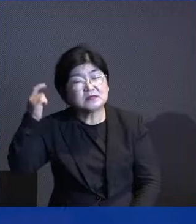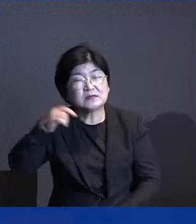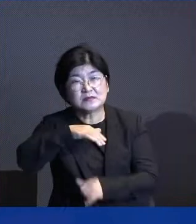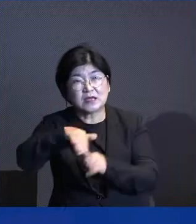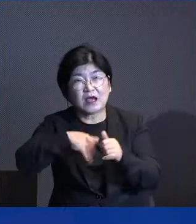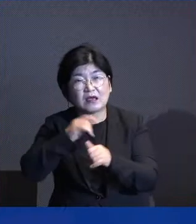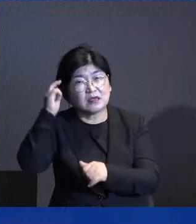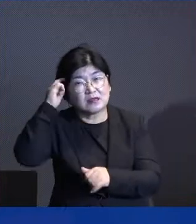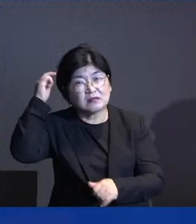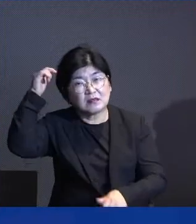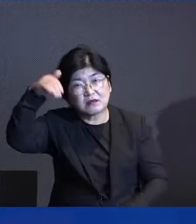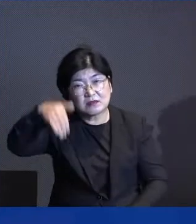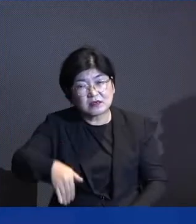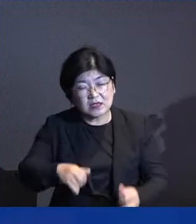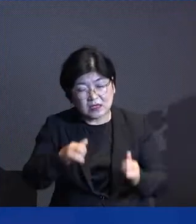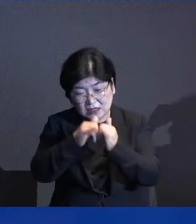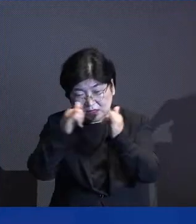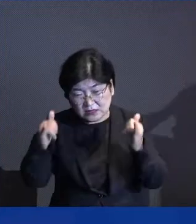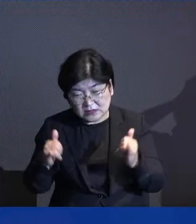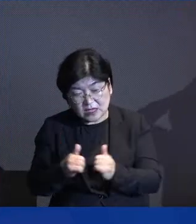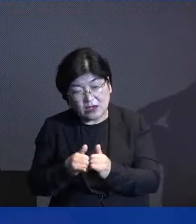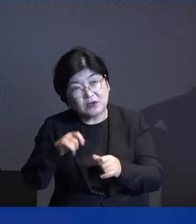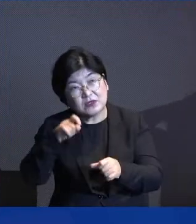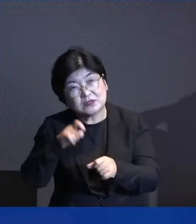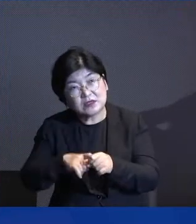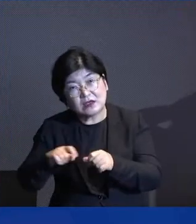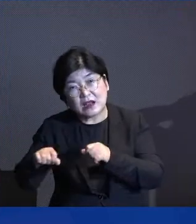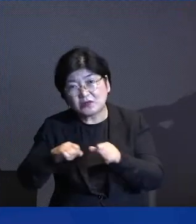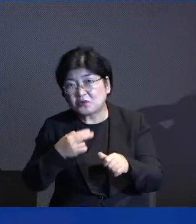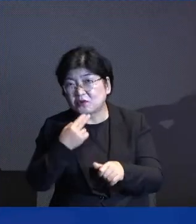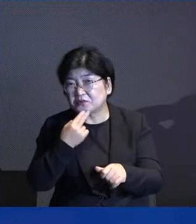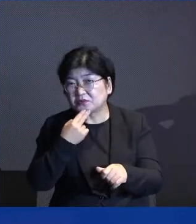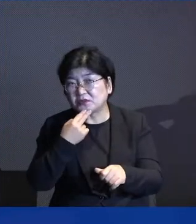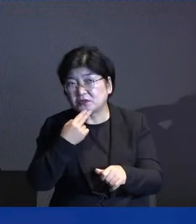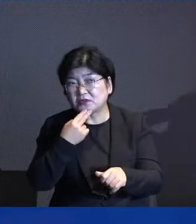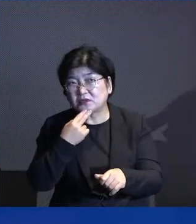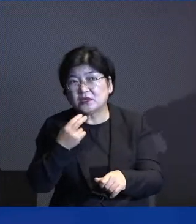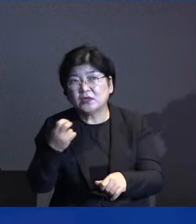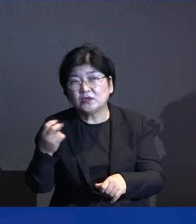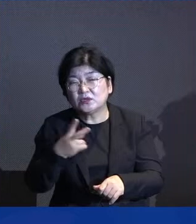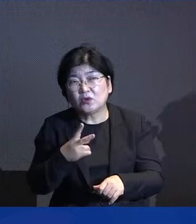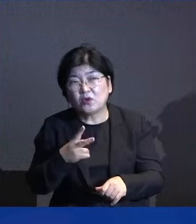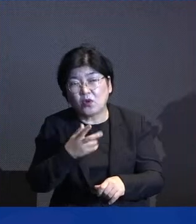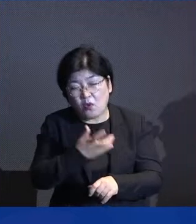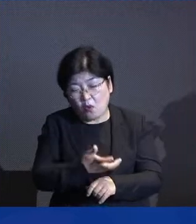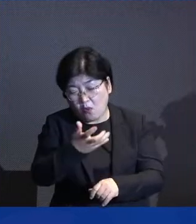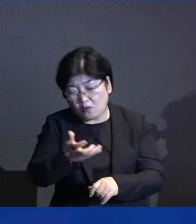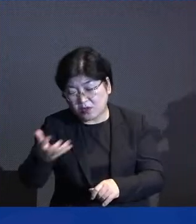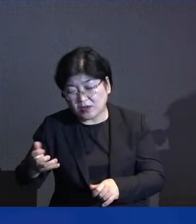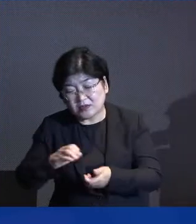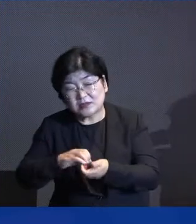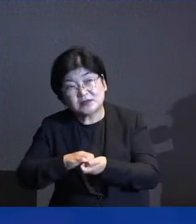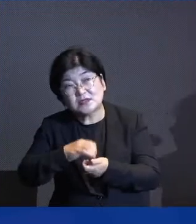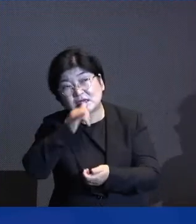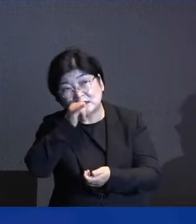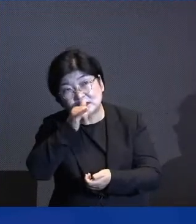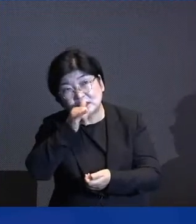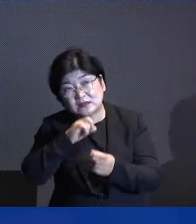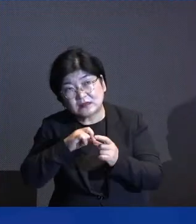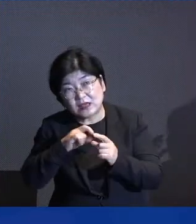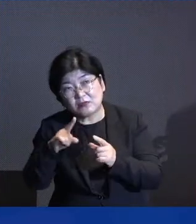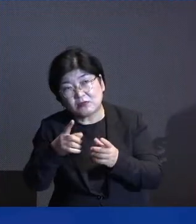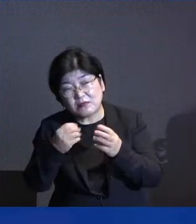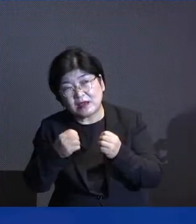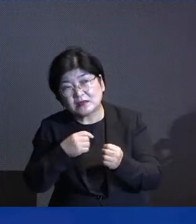stimulation, abuse, and restriction of movement, restriction of increase in frailty during this pandemic. And why are these